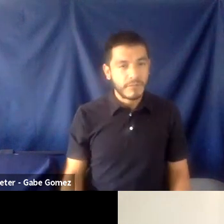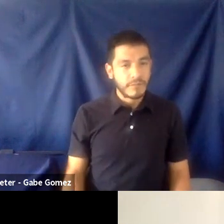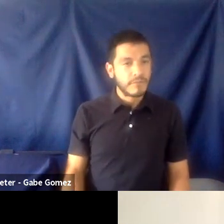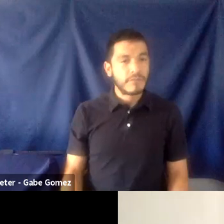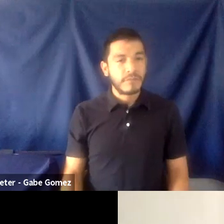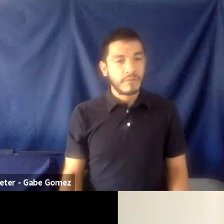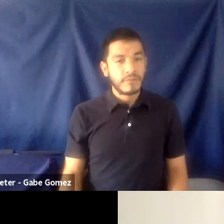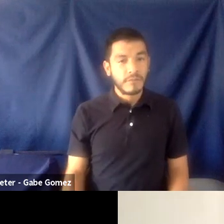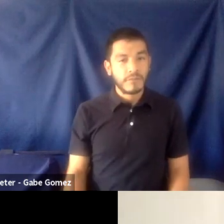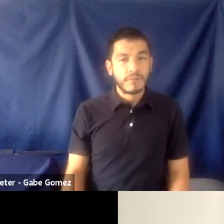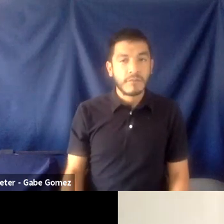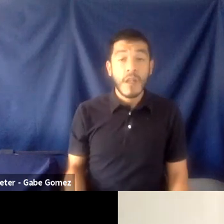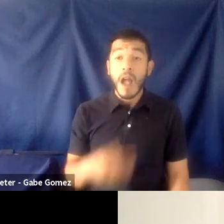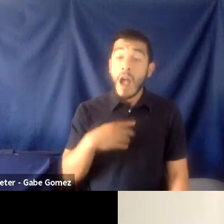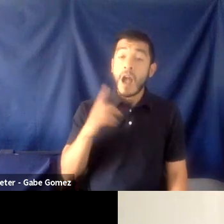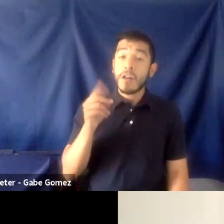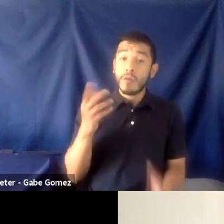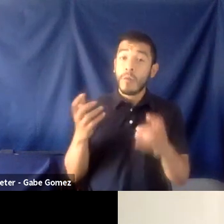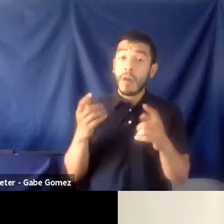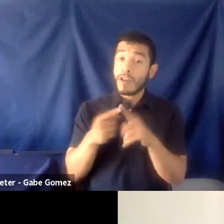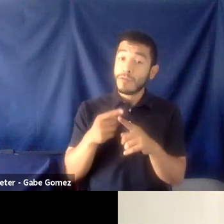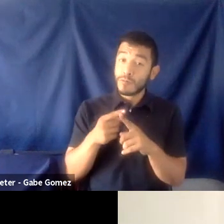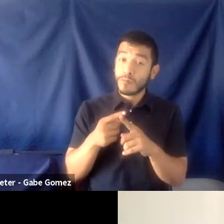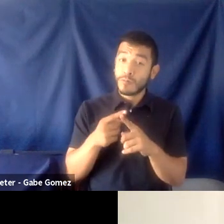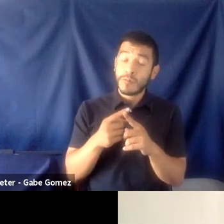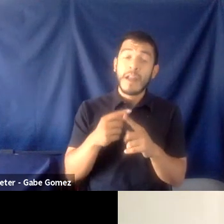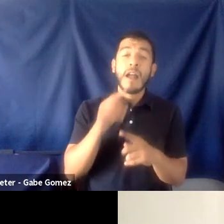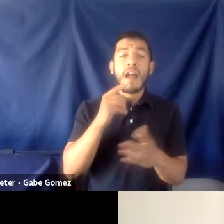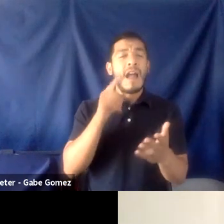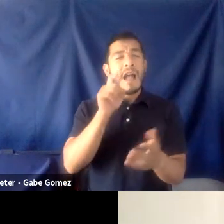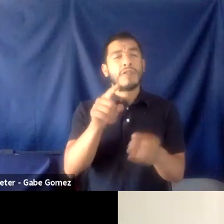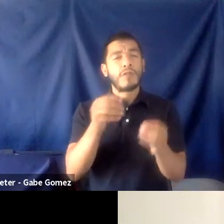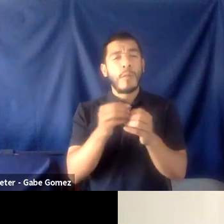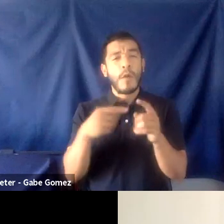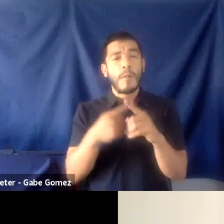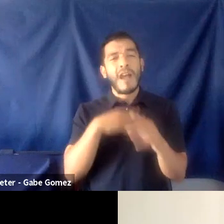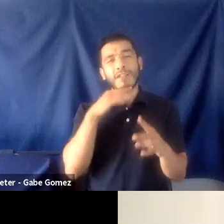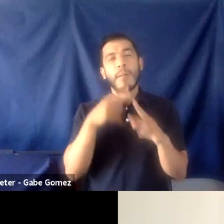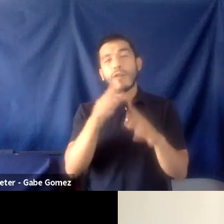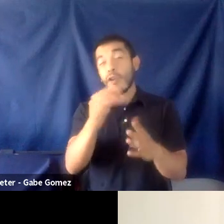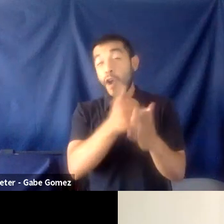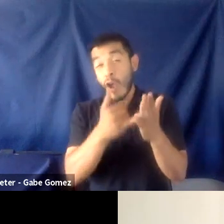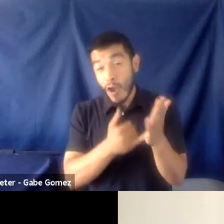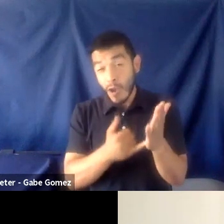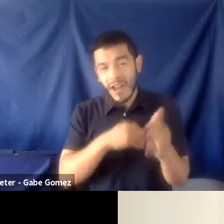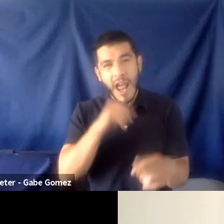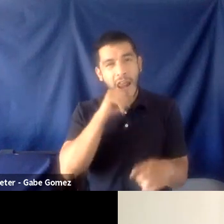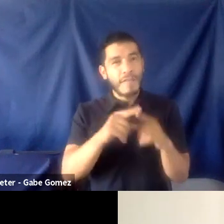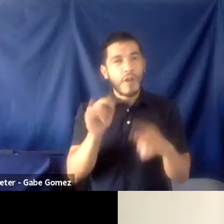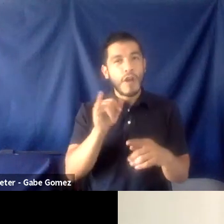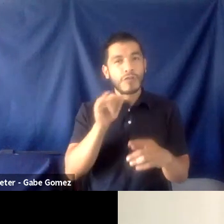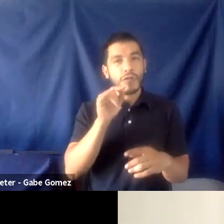do want to talk a little bit more about, we talked about your art. I'd love to also talk about